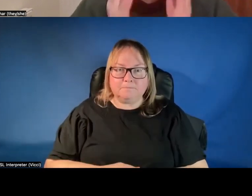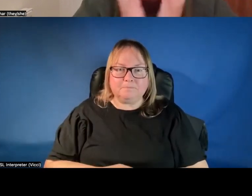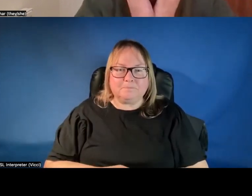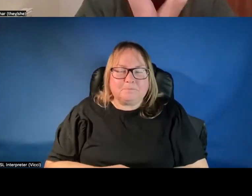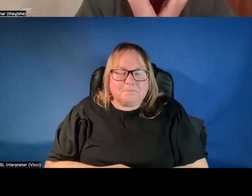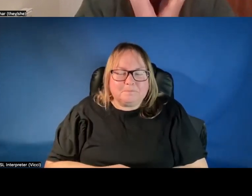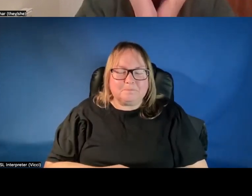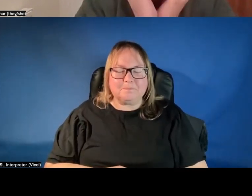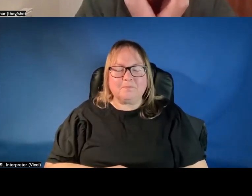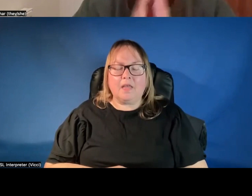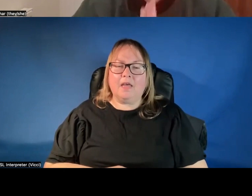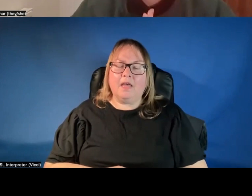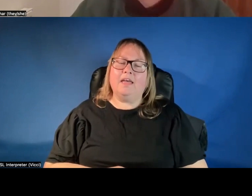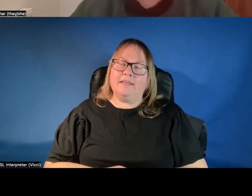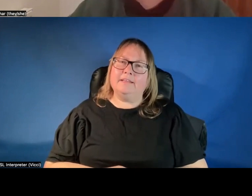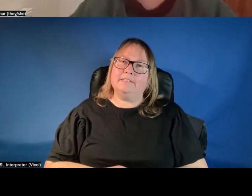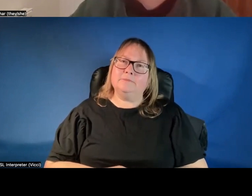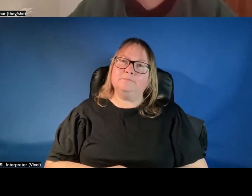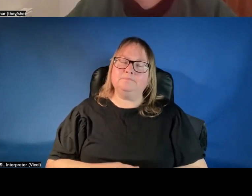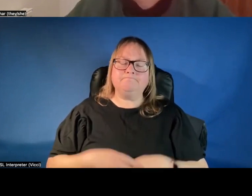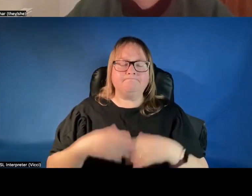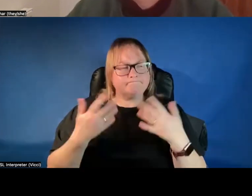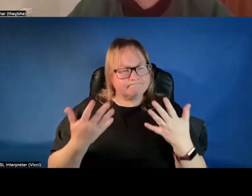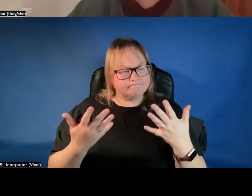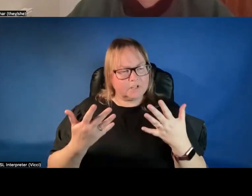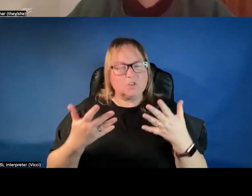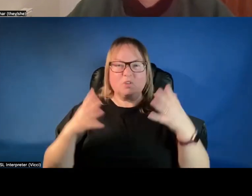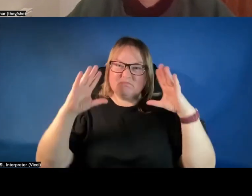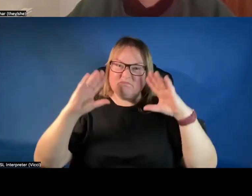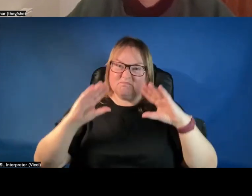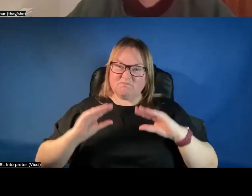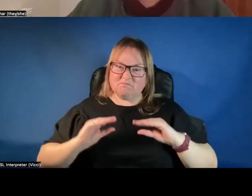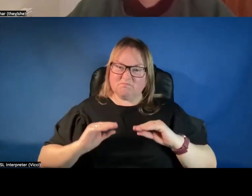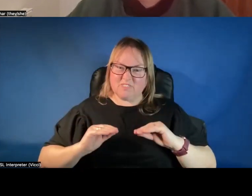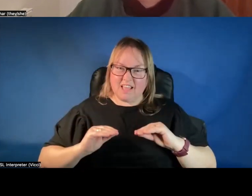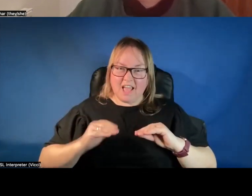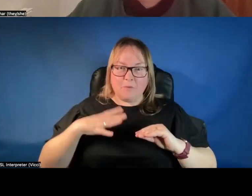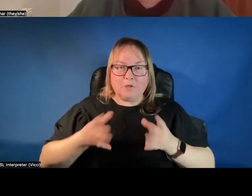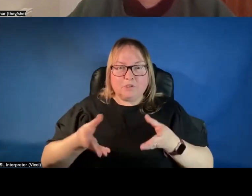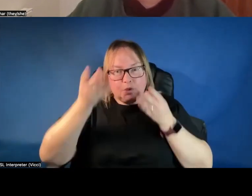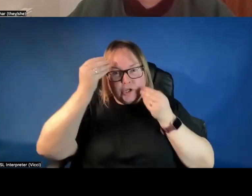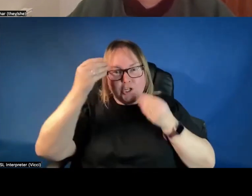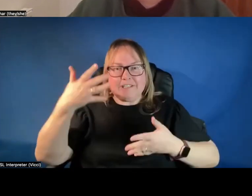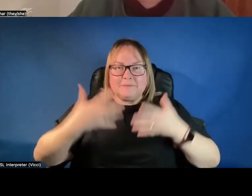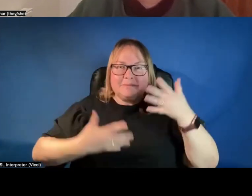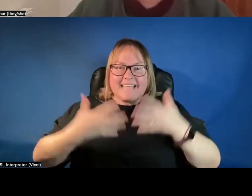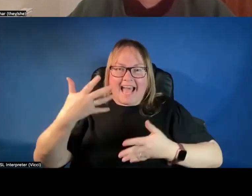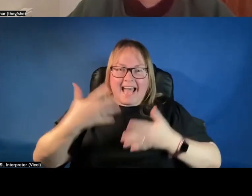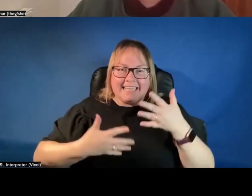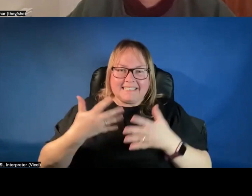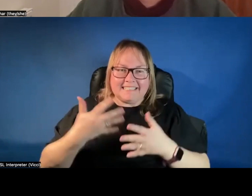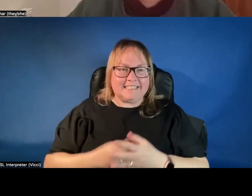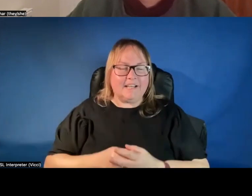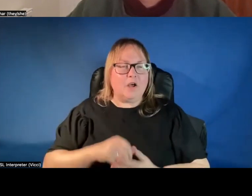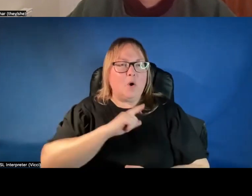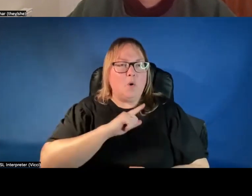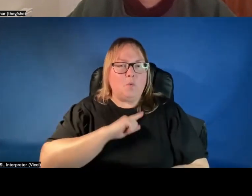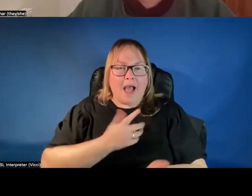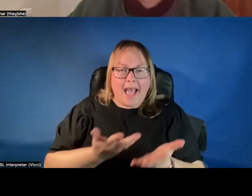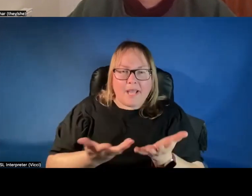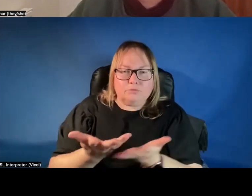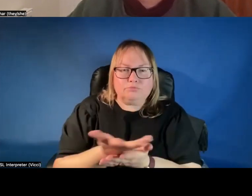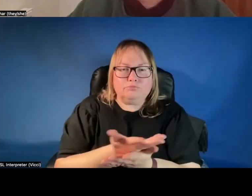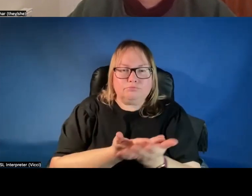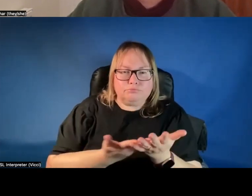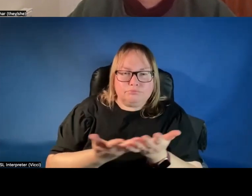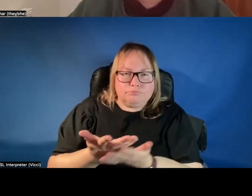Yeah. And I just actually wanted to end the night by learning some signs, because I feel like so much of what we've been discussing is